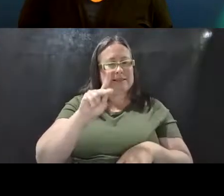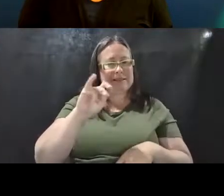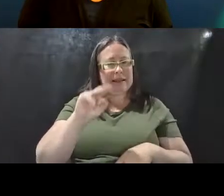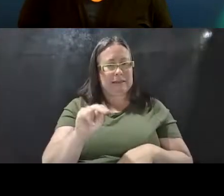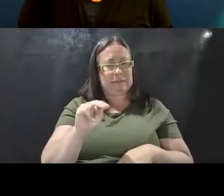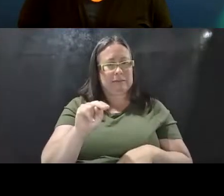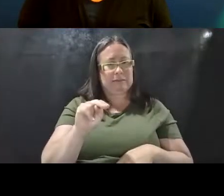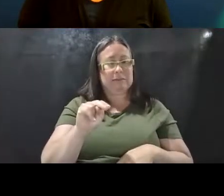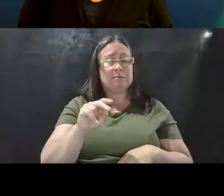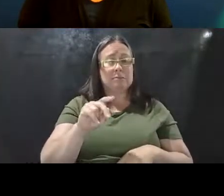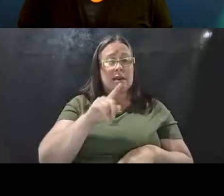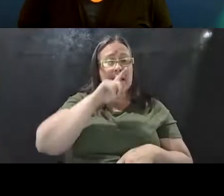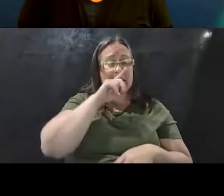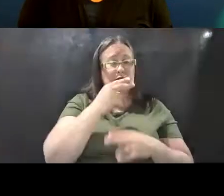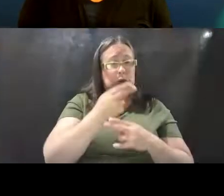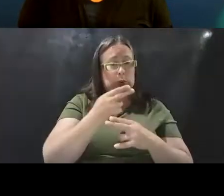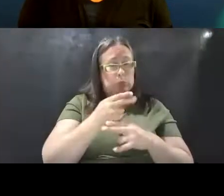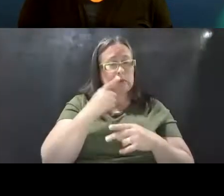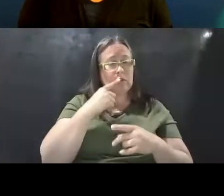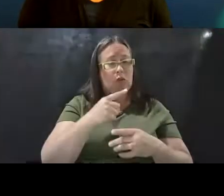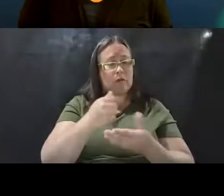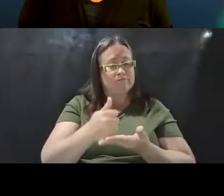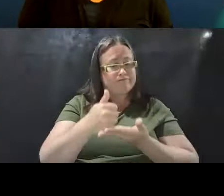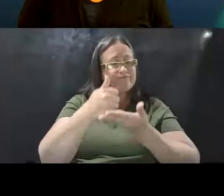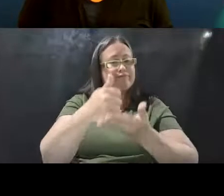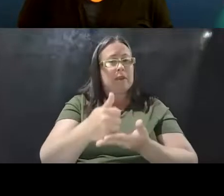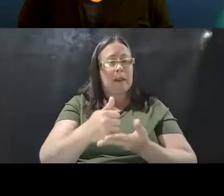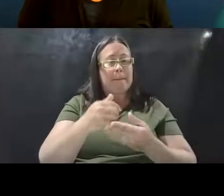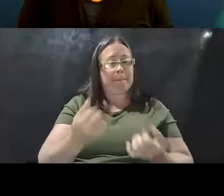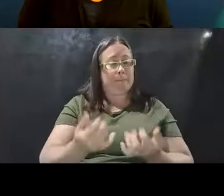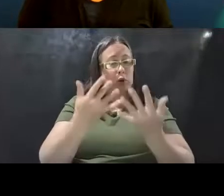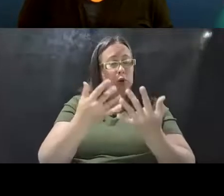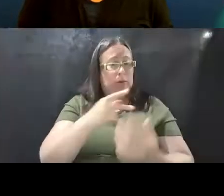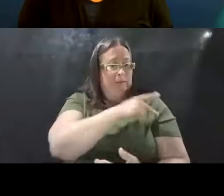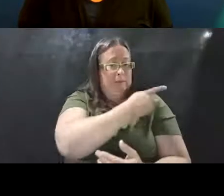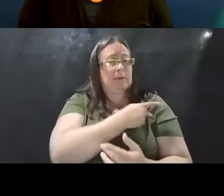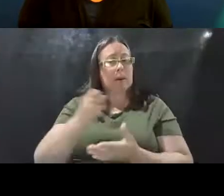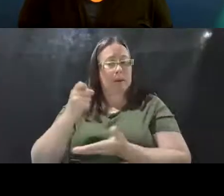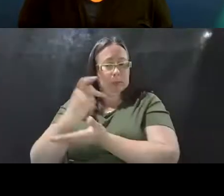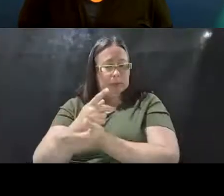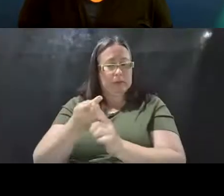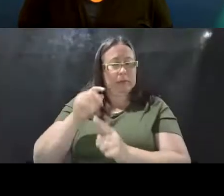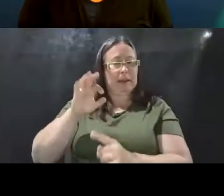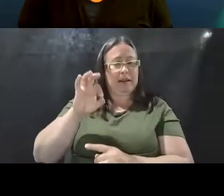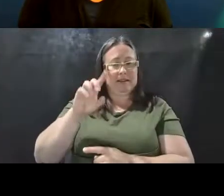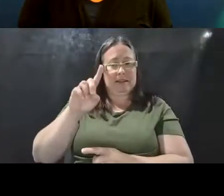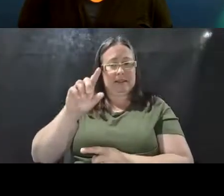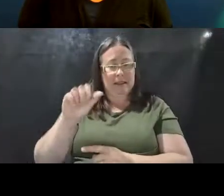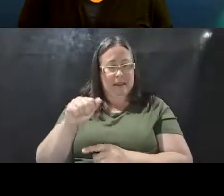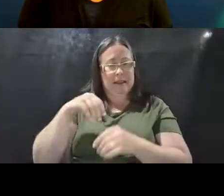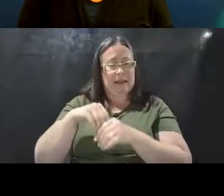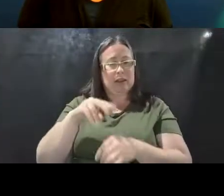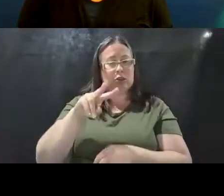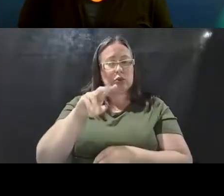This is actually used to treat burn patients currently. It was approved by the FDA in the fall of